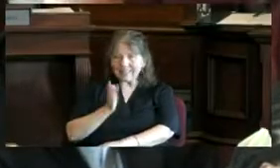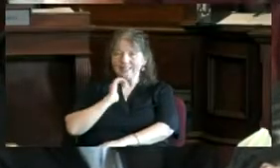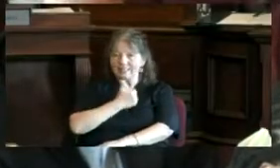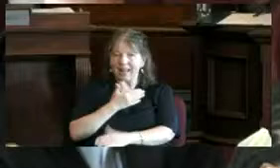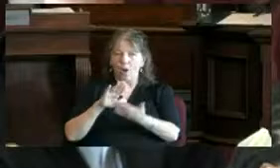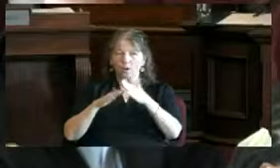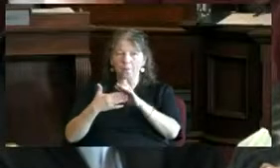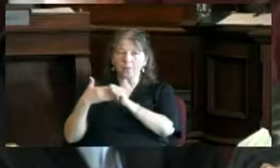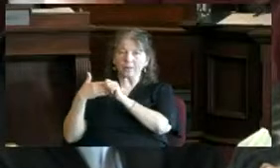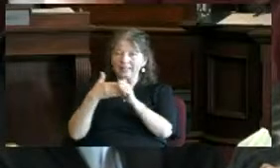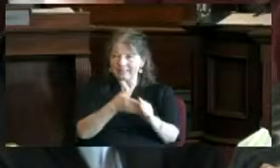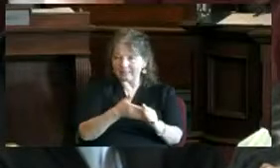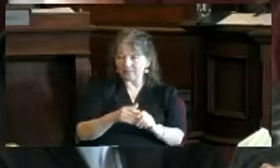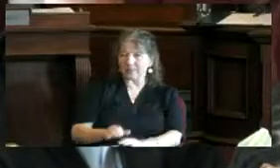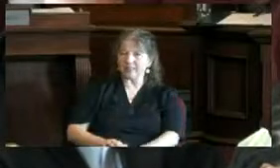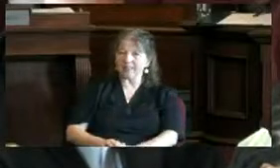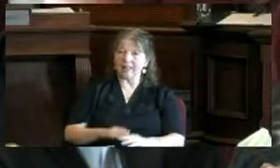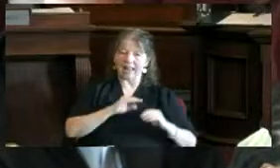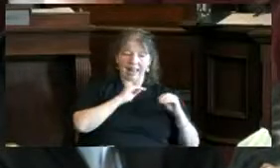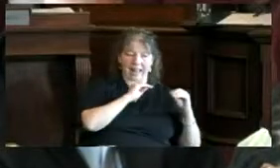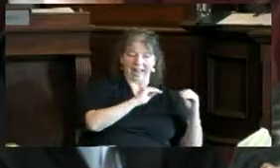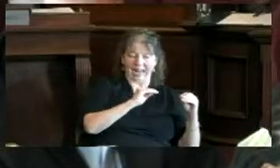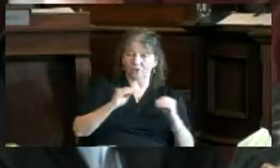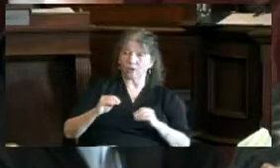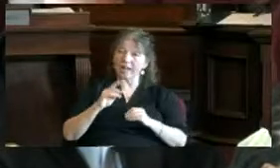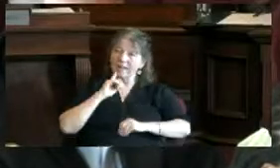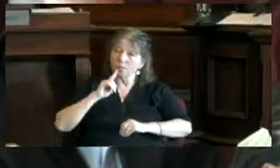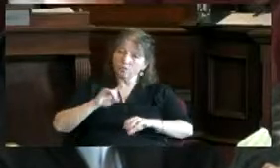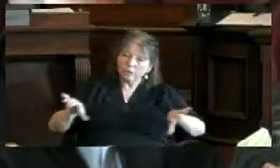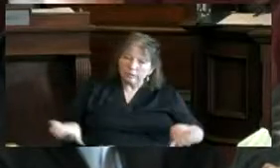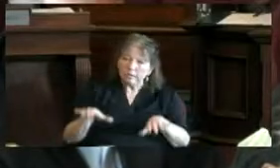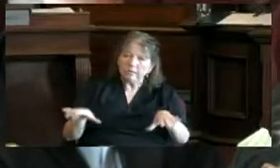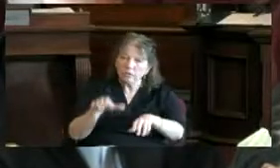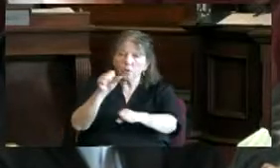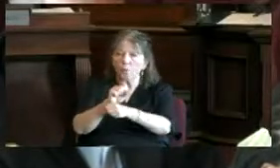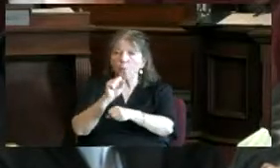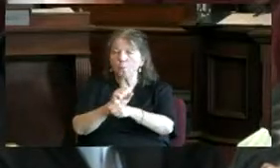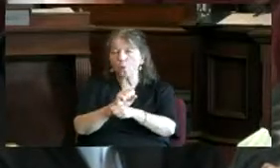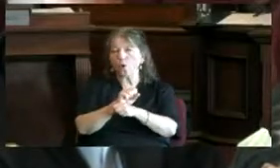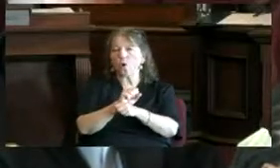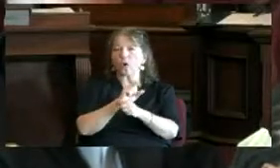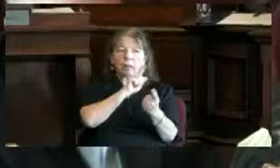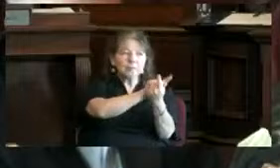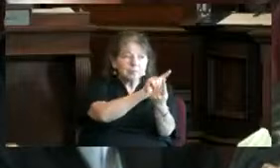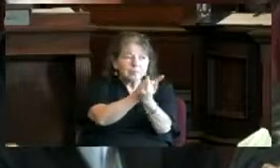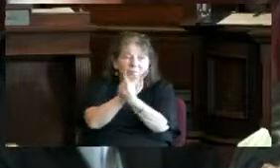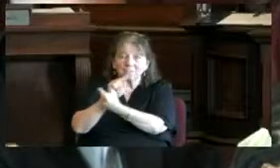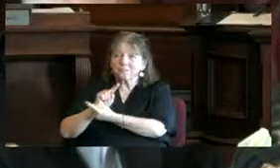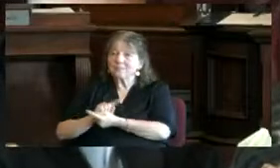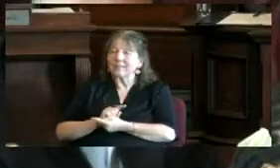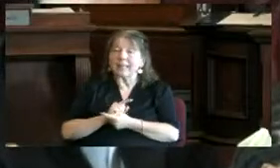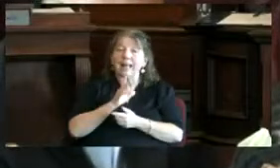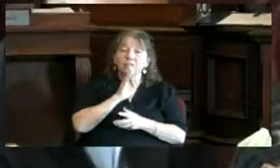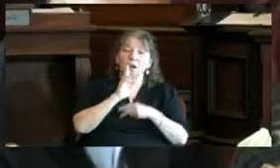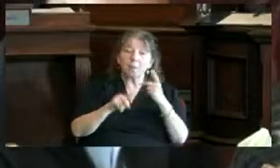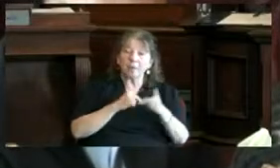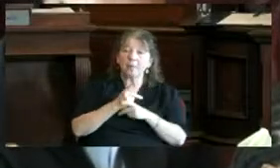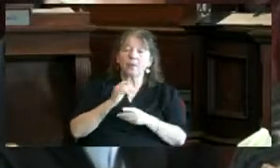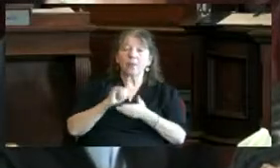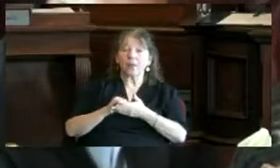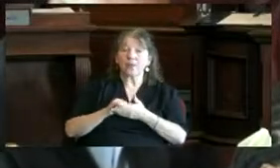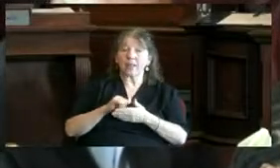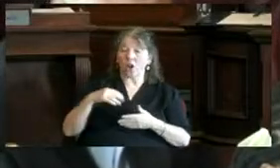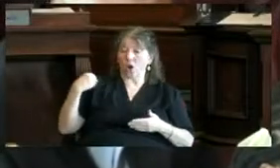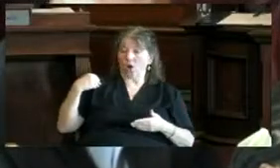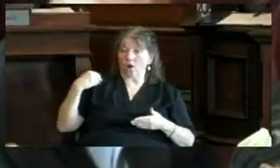community educating and hitting the ground and knocking on the doors and talking to folks who are legacy market folks. And for